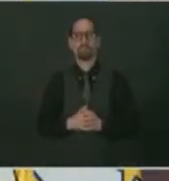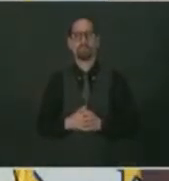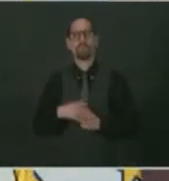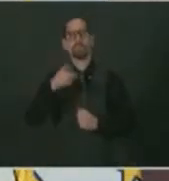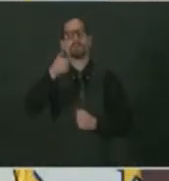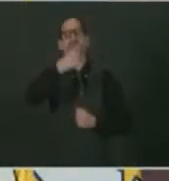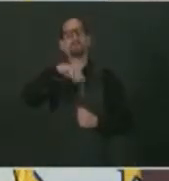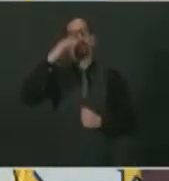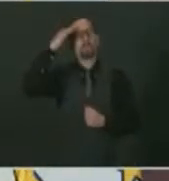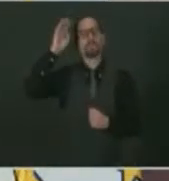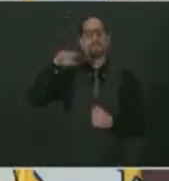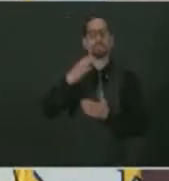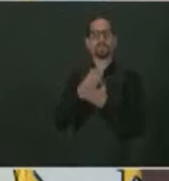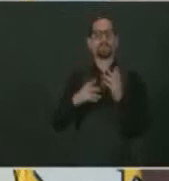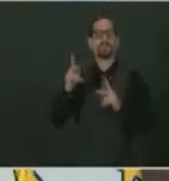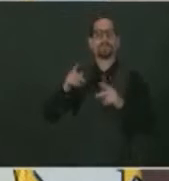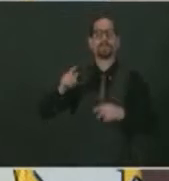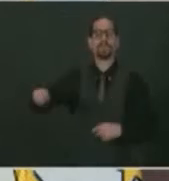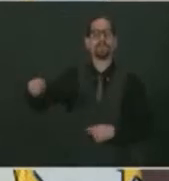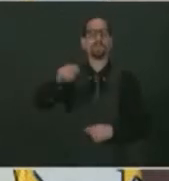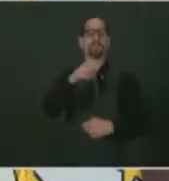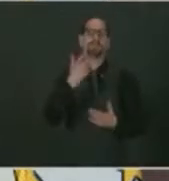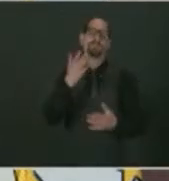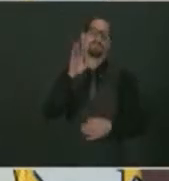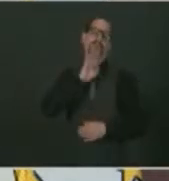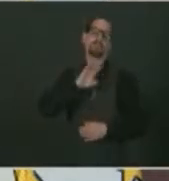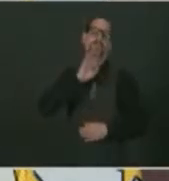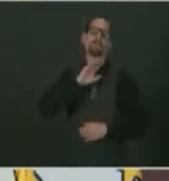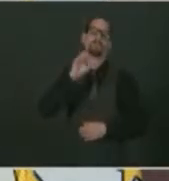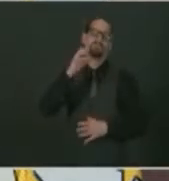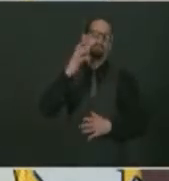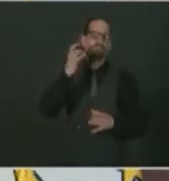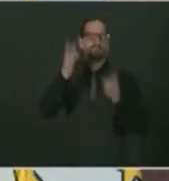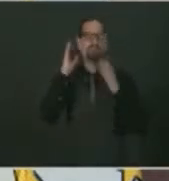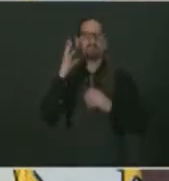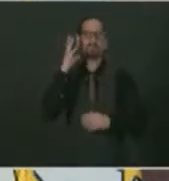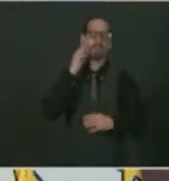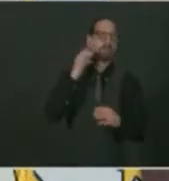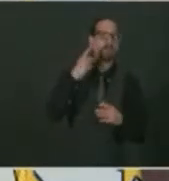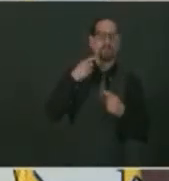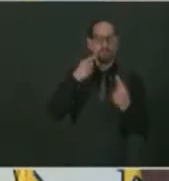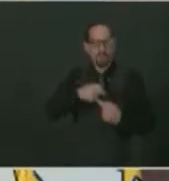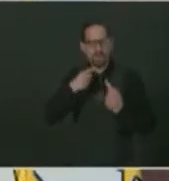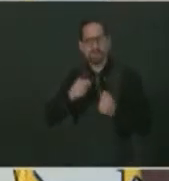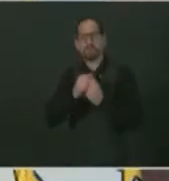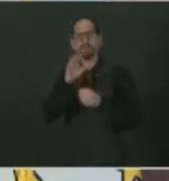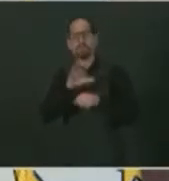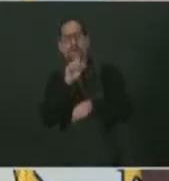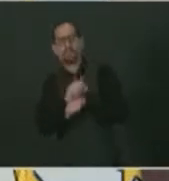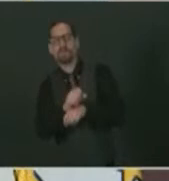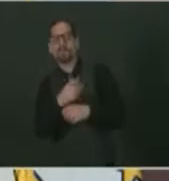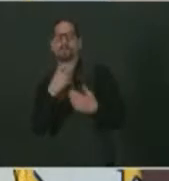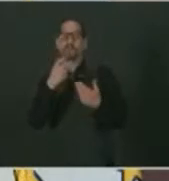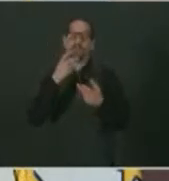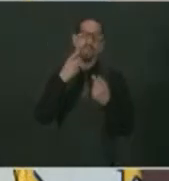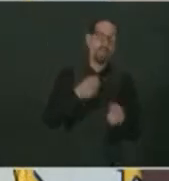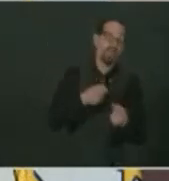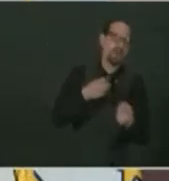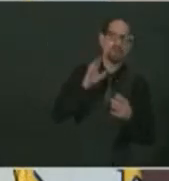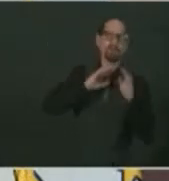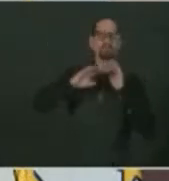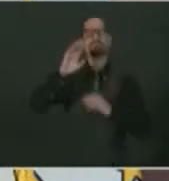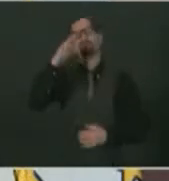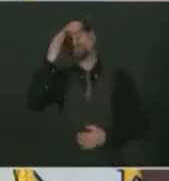have had a frustrating experience trying to get an appointment and not being able to get one. We're making